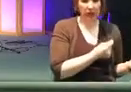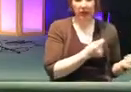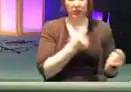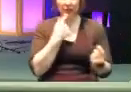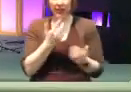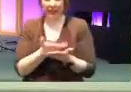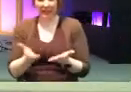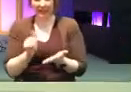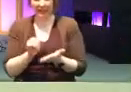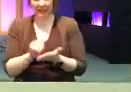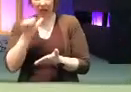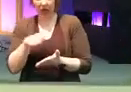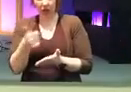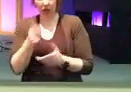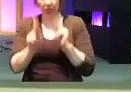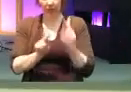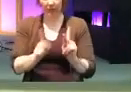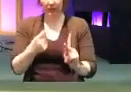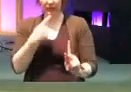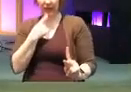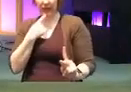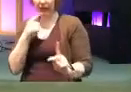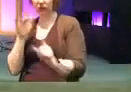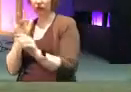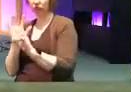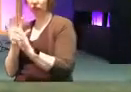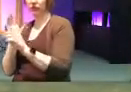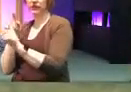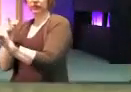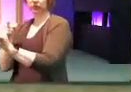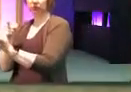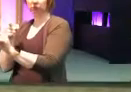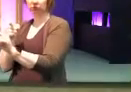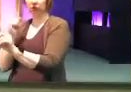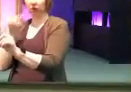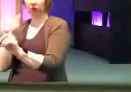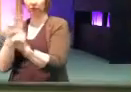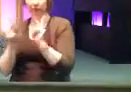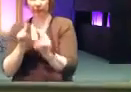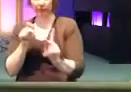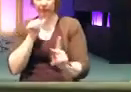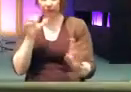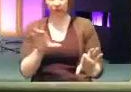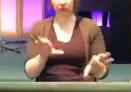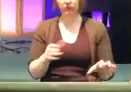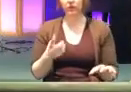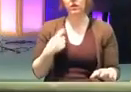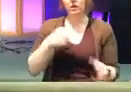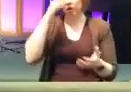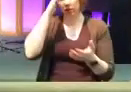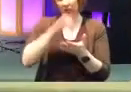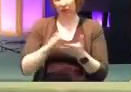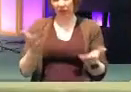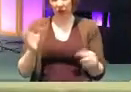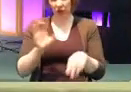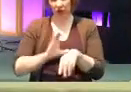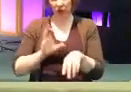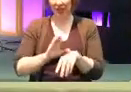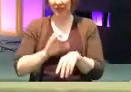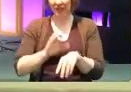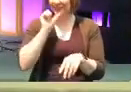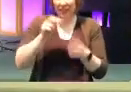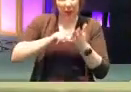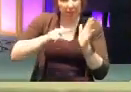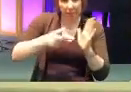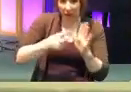other people are not reaching. Now, I want to make sure that we understand is that as Pentecostal believers and as a Pentecostal church, it does not make us better